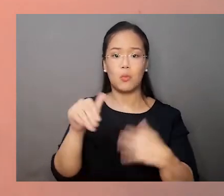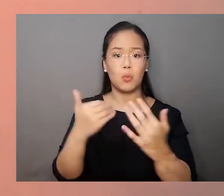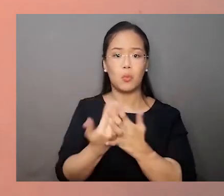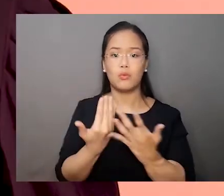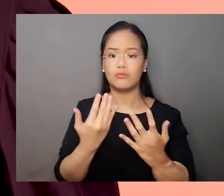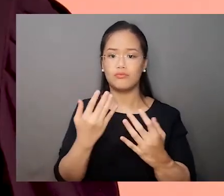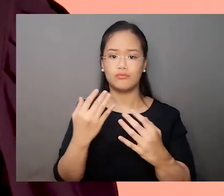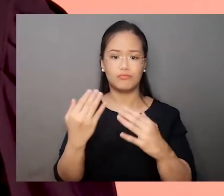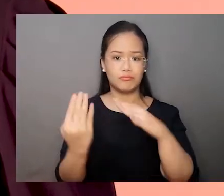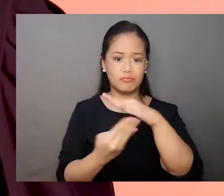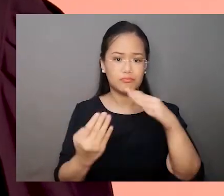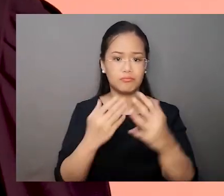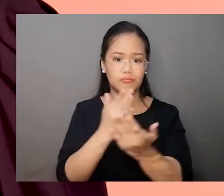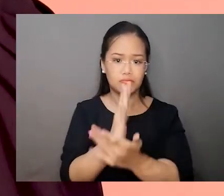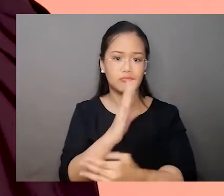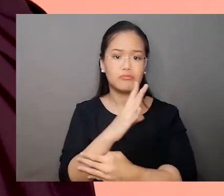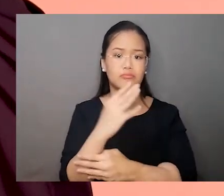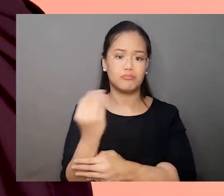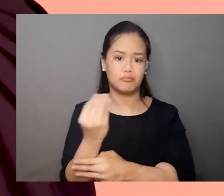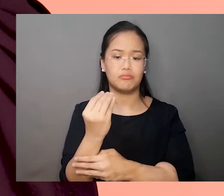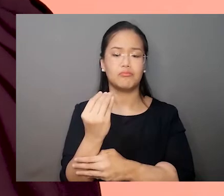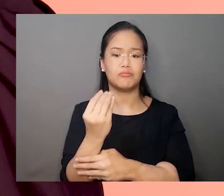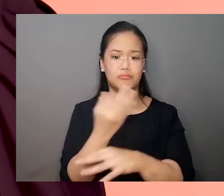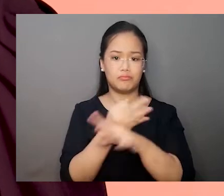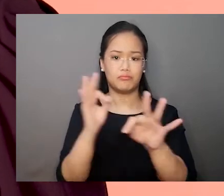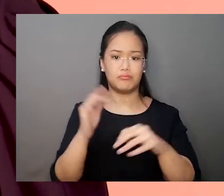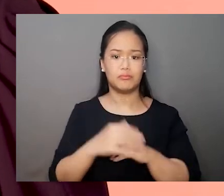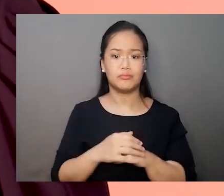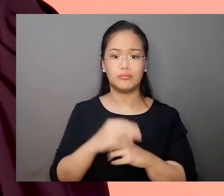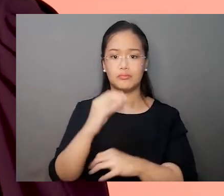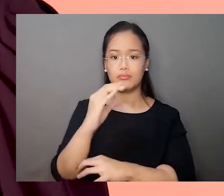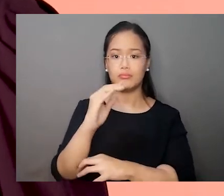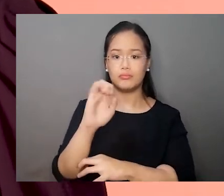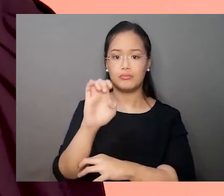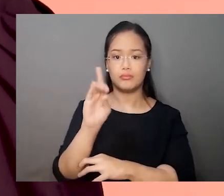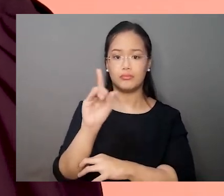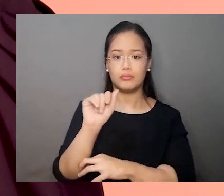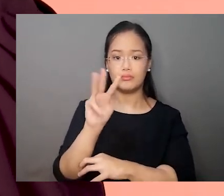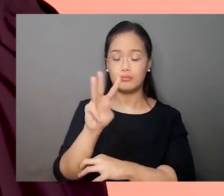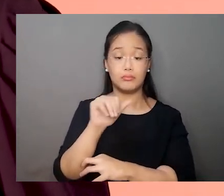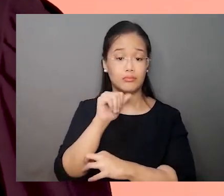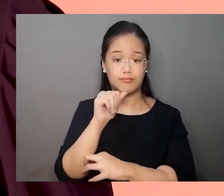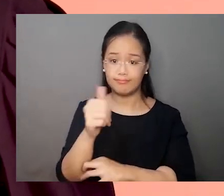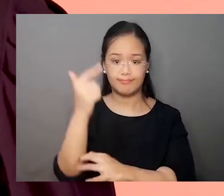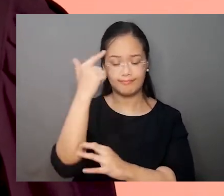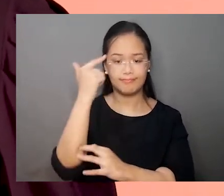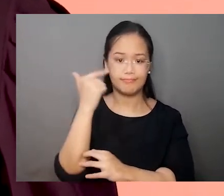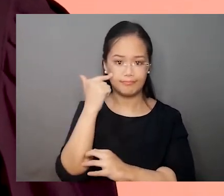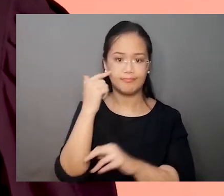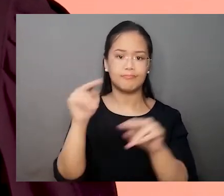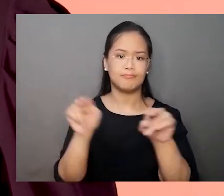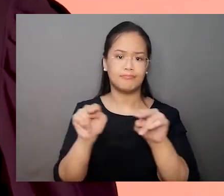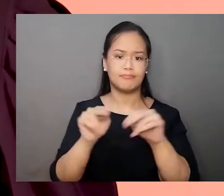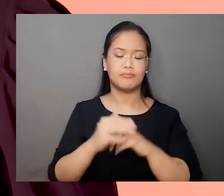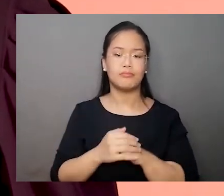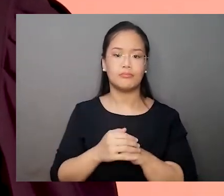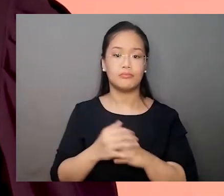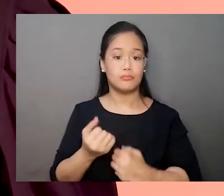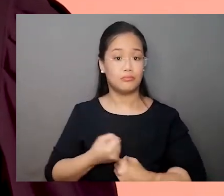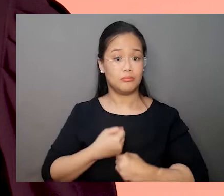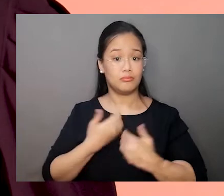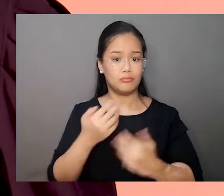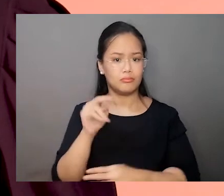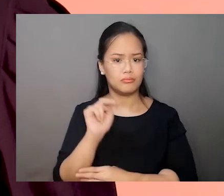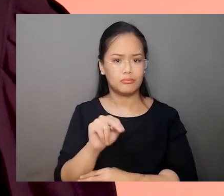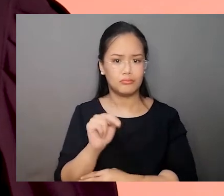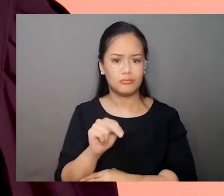freedoms. CEDAW is not gender neutral. It explicitly addresses the need to